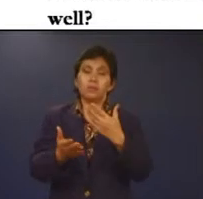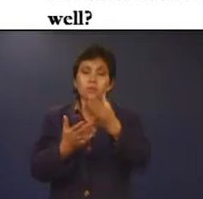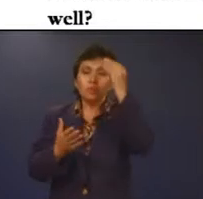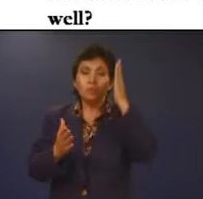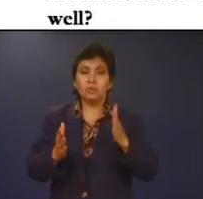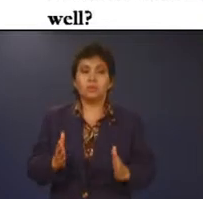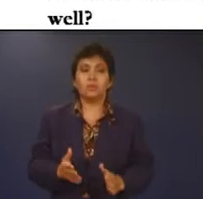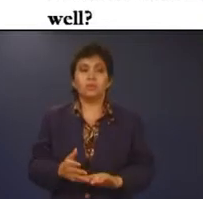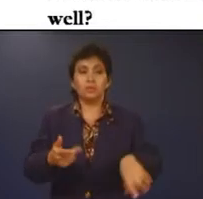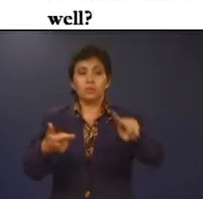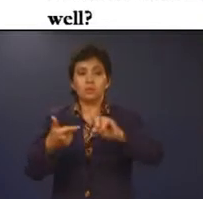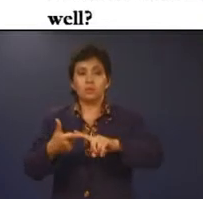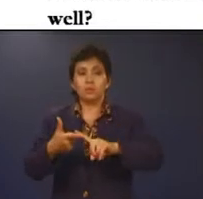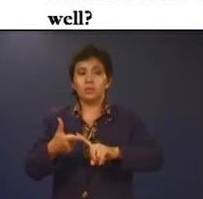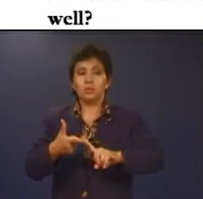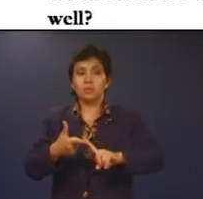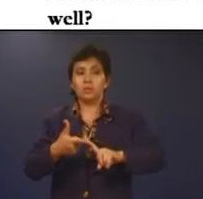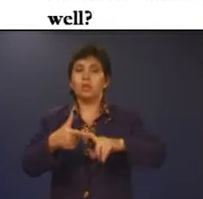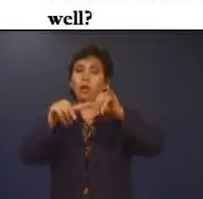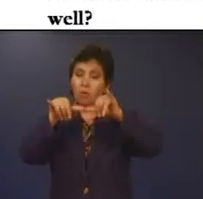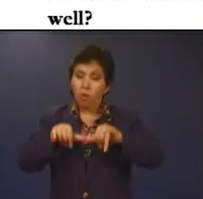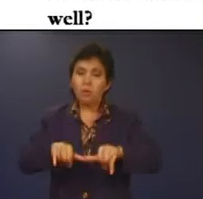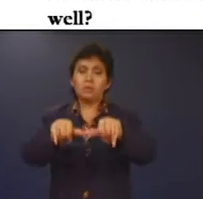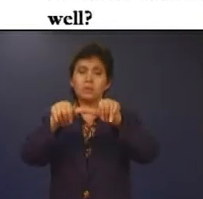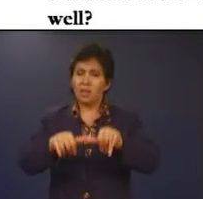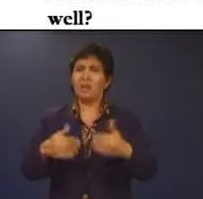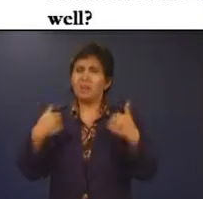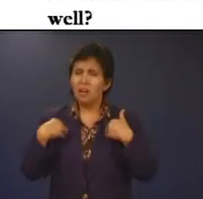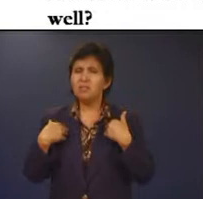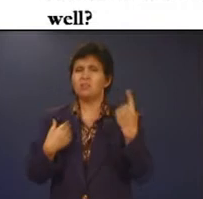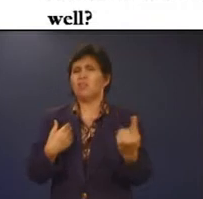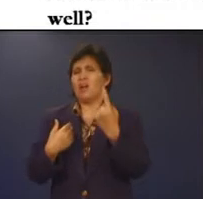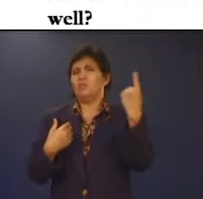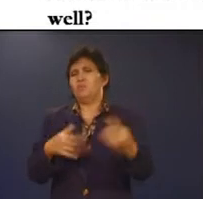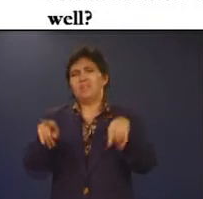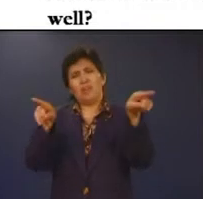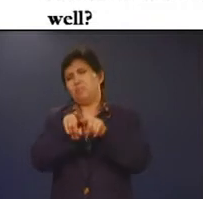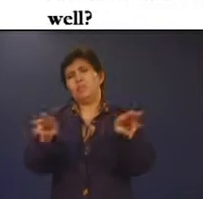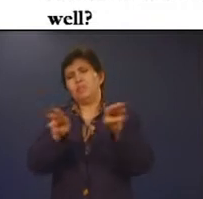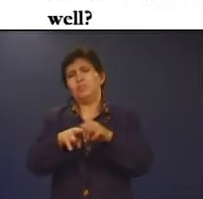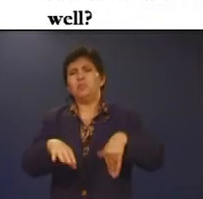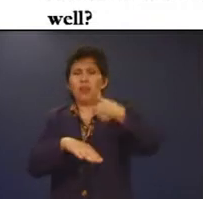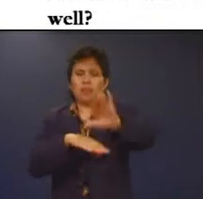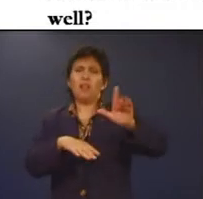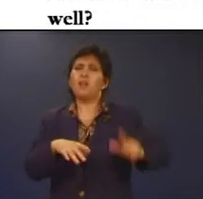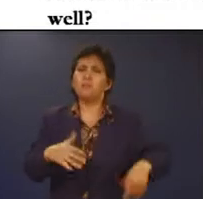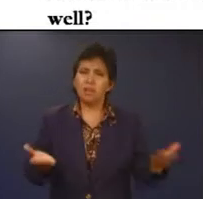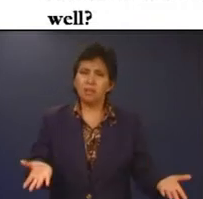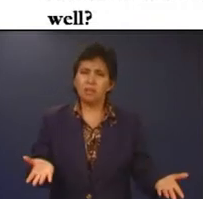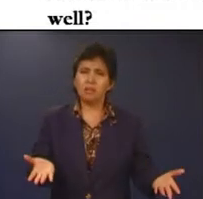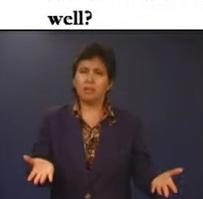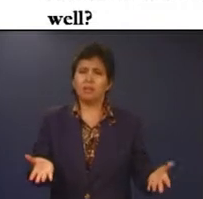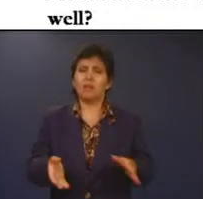others do that too. Next one is the consistency. Is it consistent? Next one is